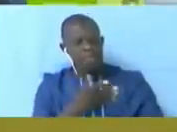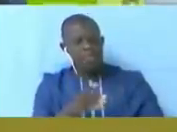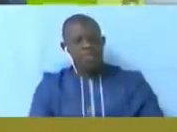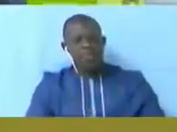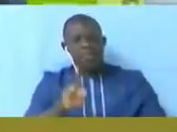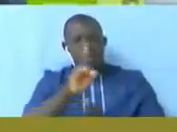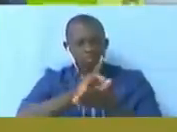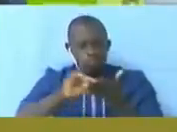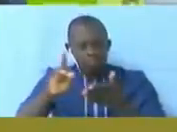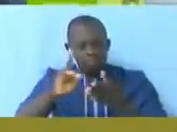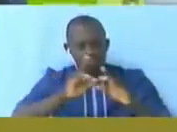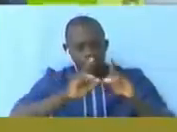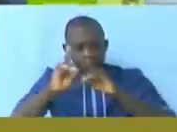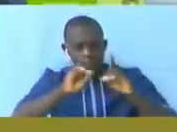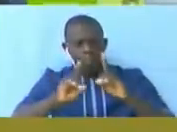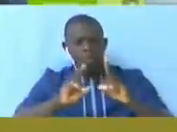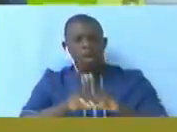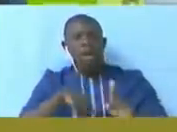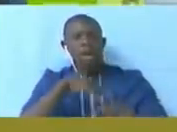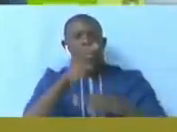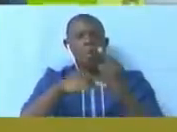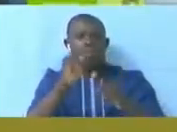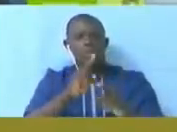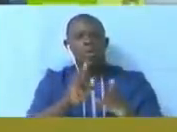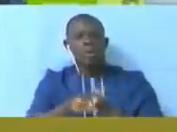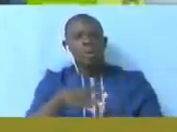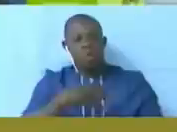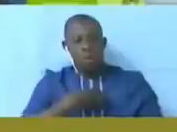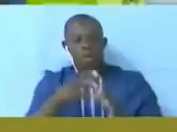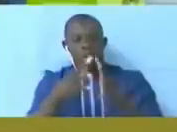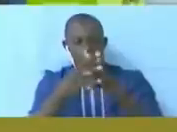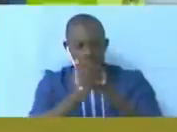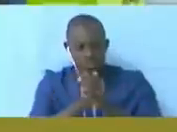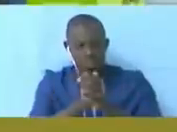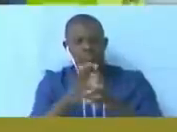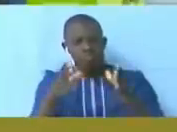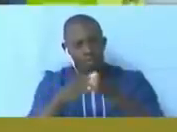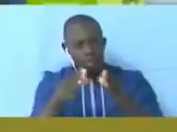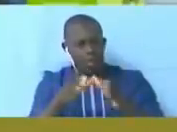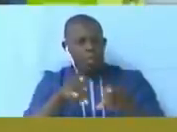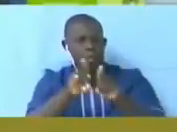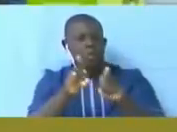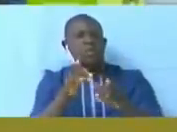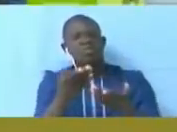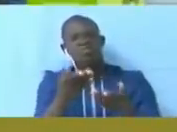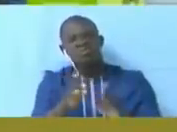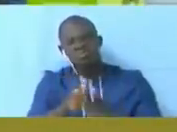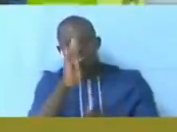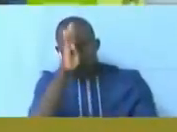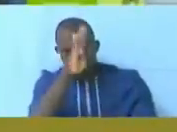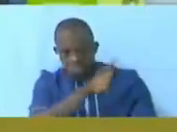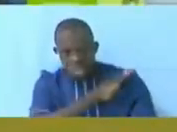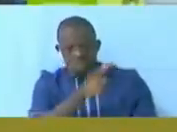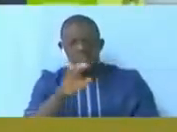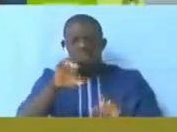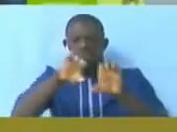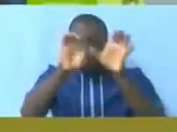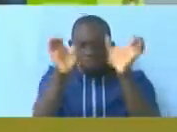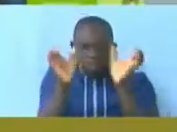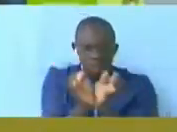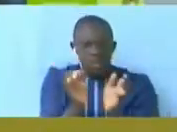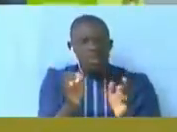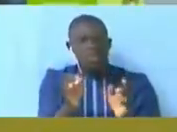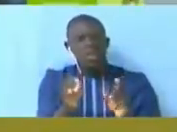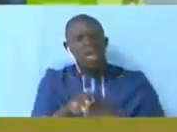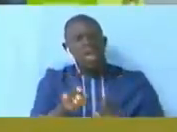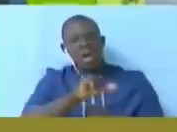Part of this discussion was to reconcile with the Buyam community for the unlawful arrest and